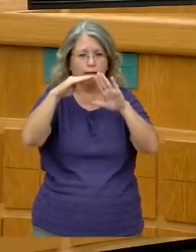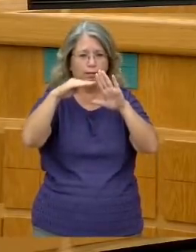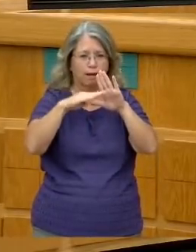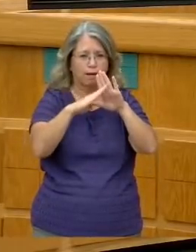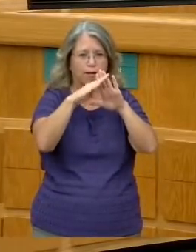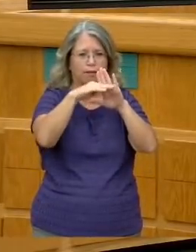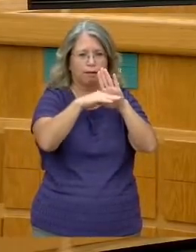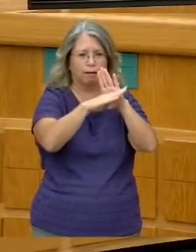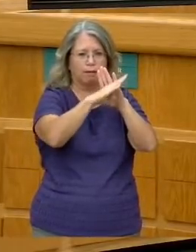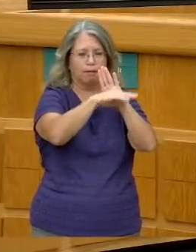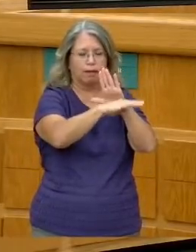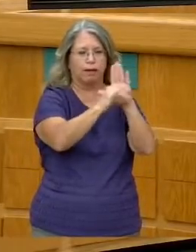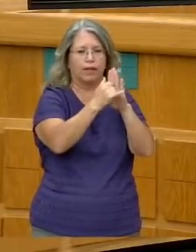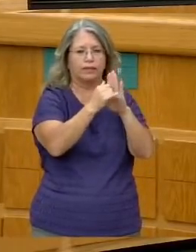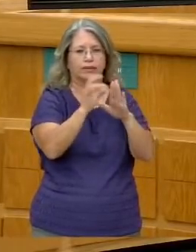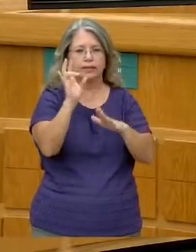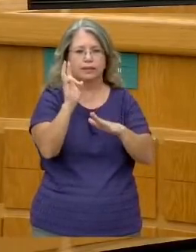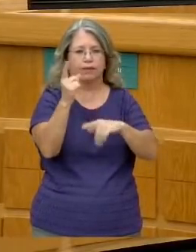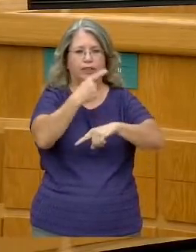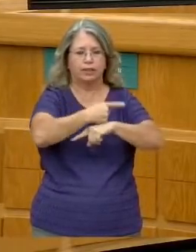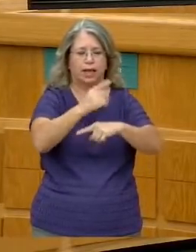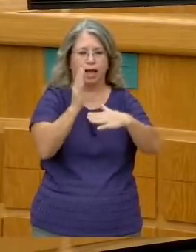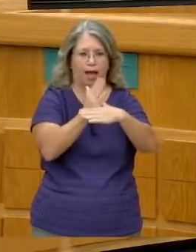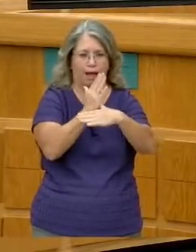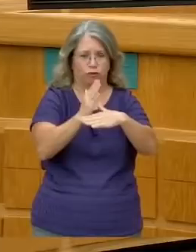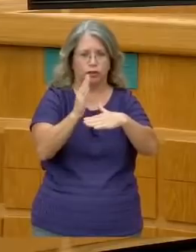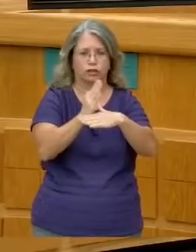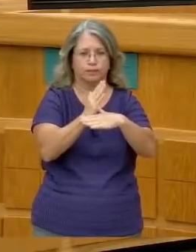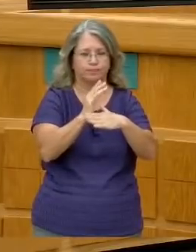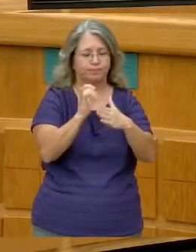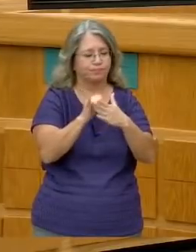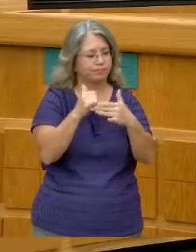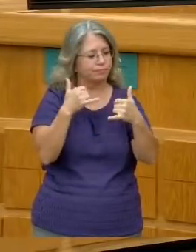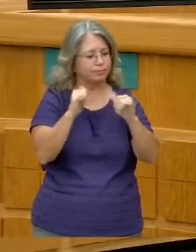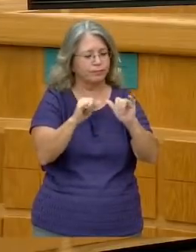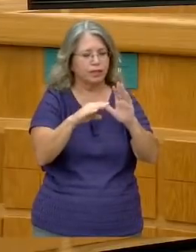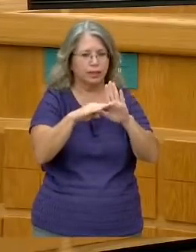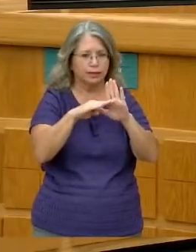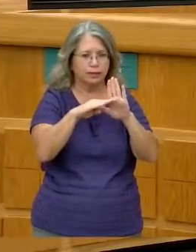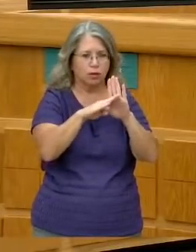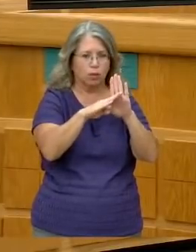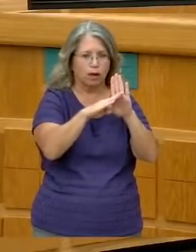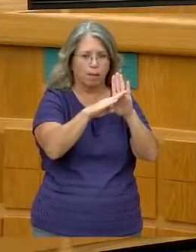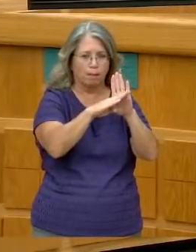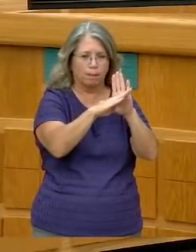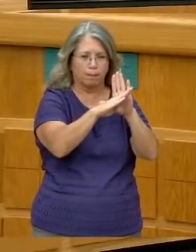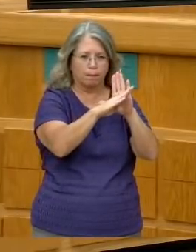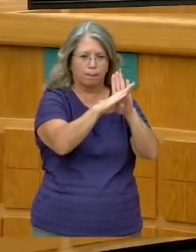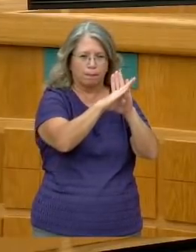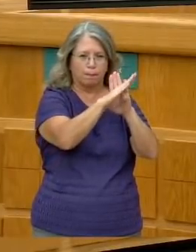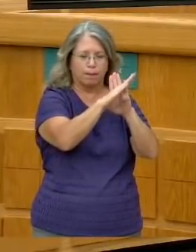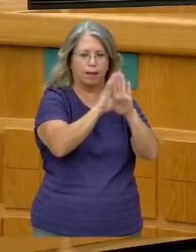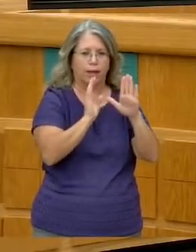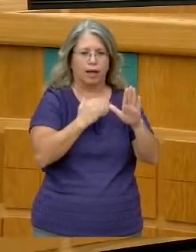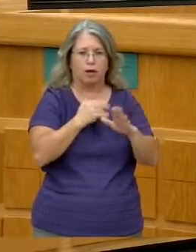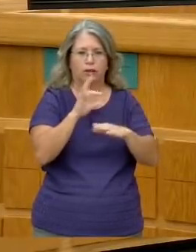trend line that continues to go in an upward trajectory, and the 7-day